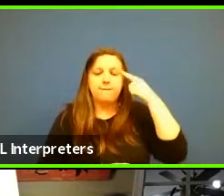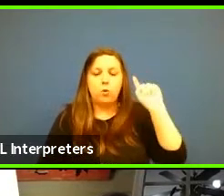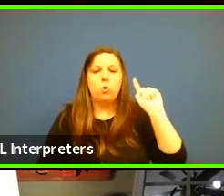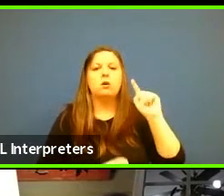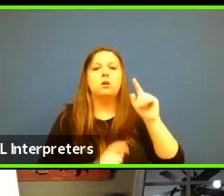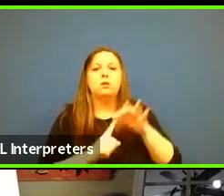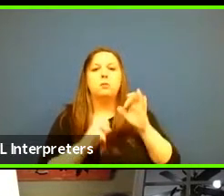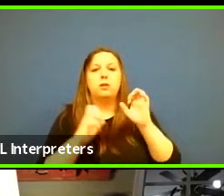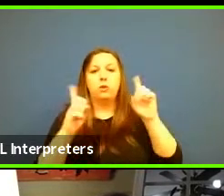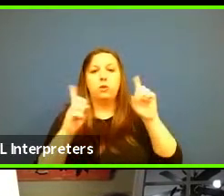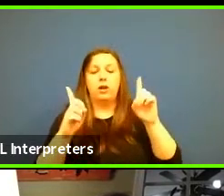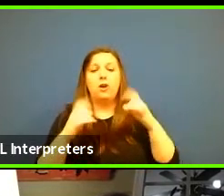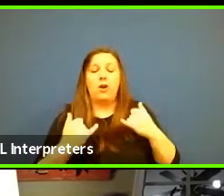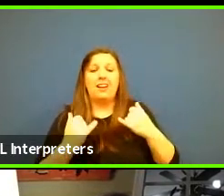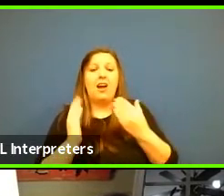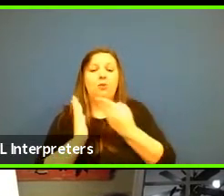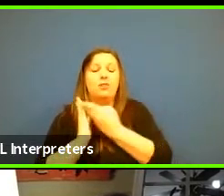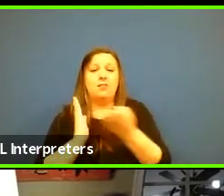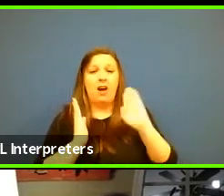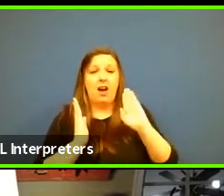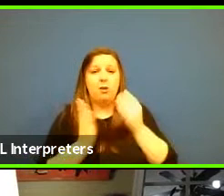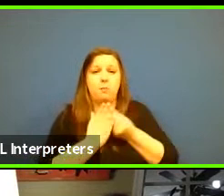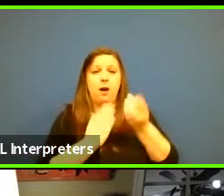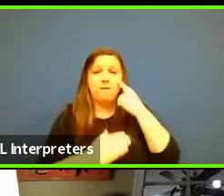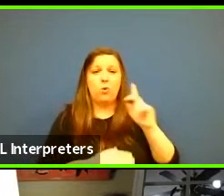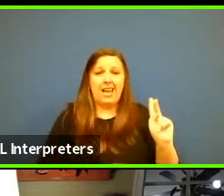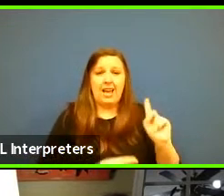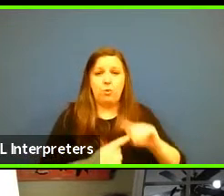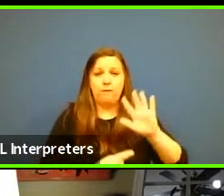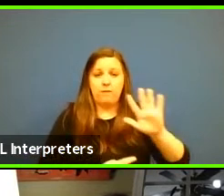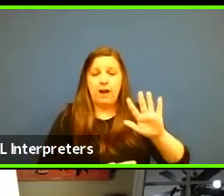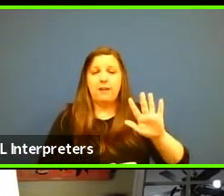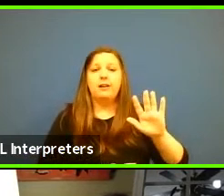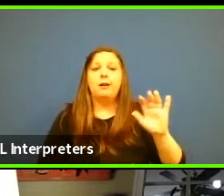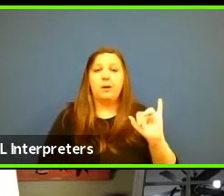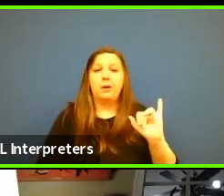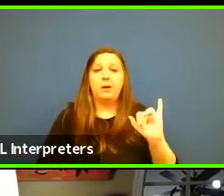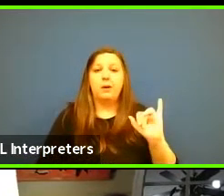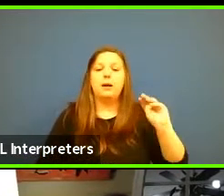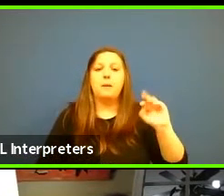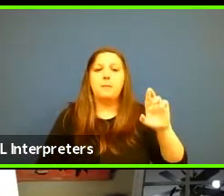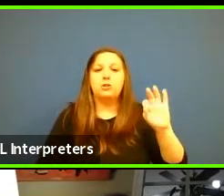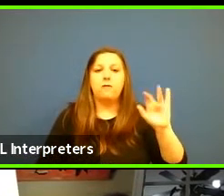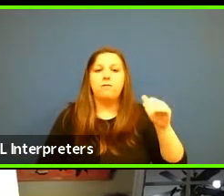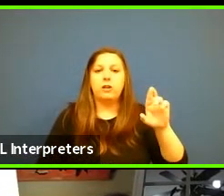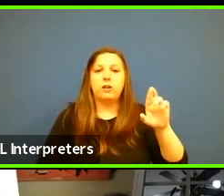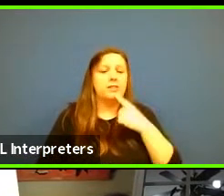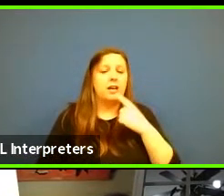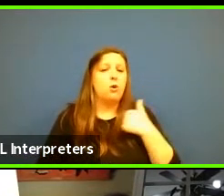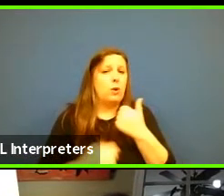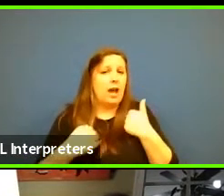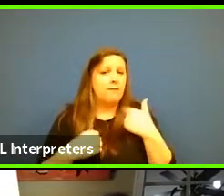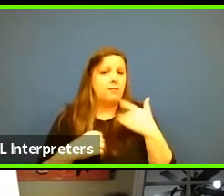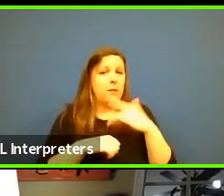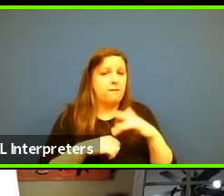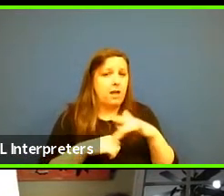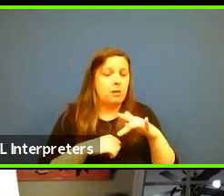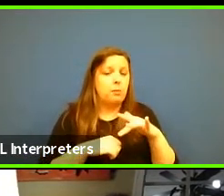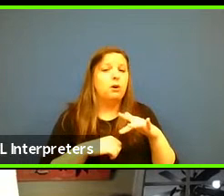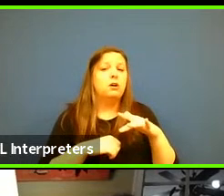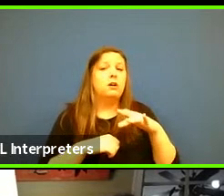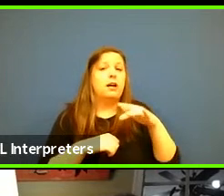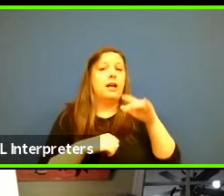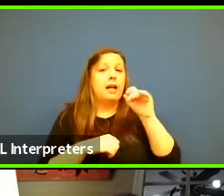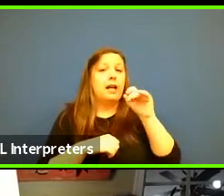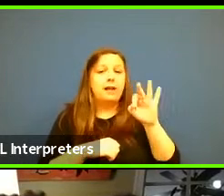was K-5, but Mr. Fisher is saying we have them available. So if there is